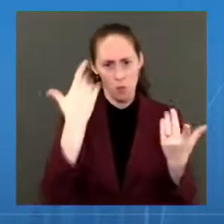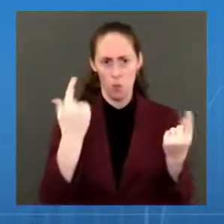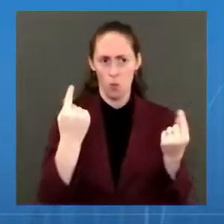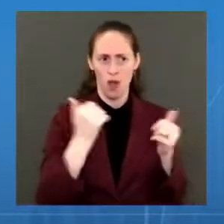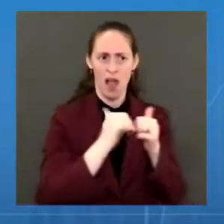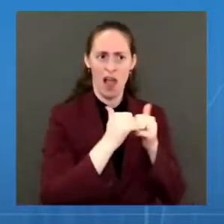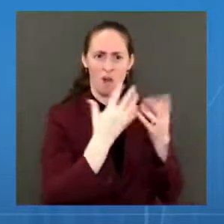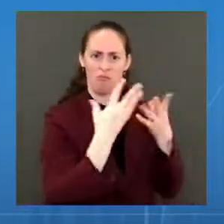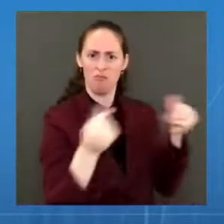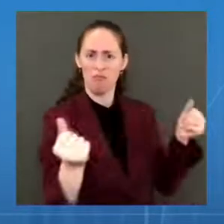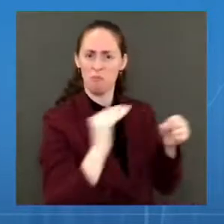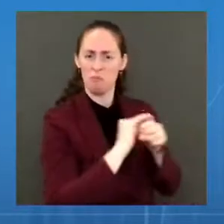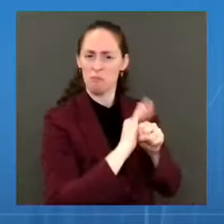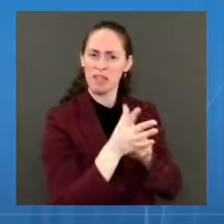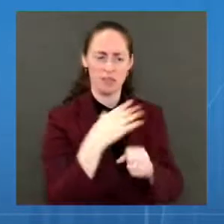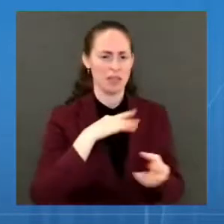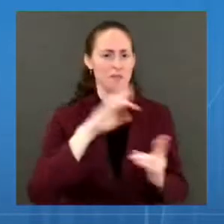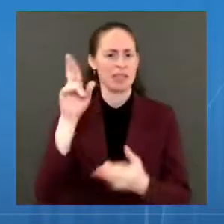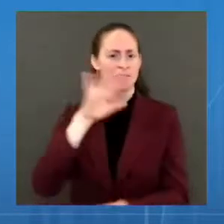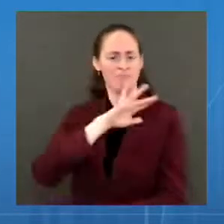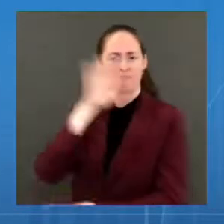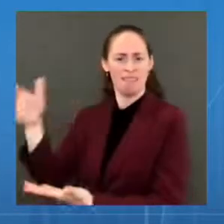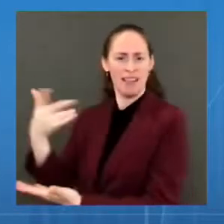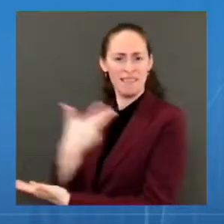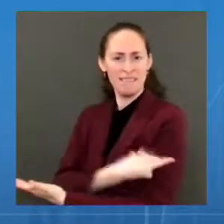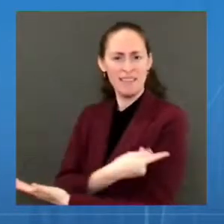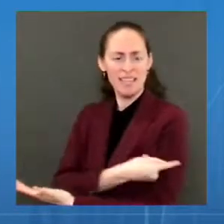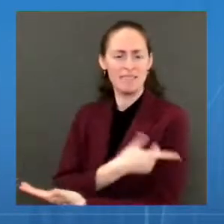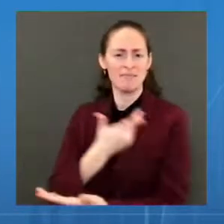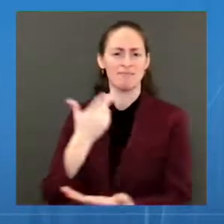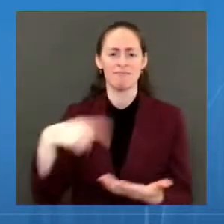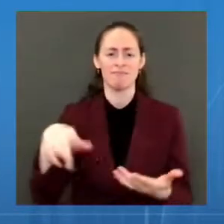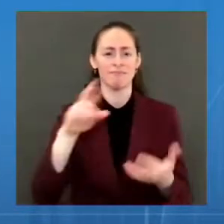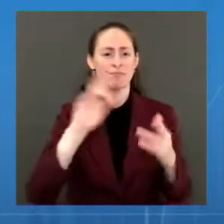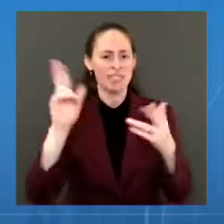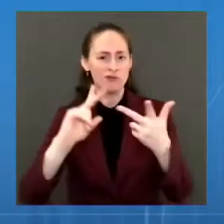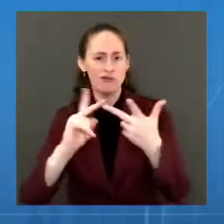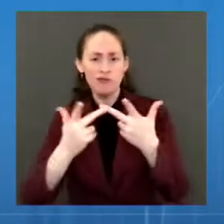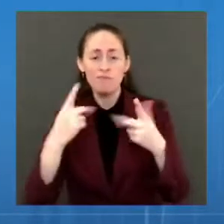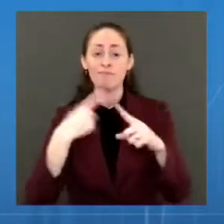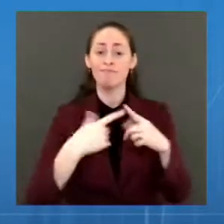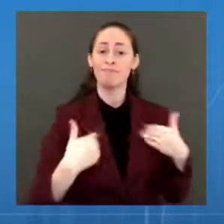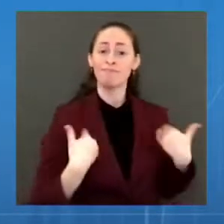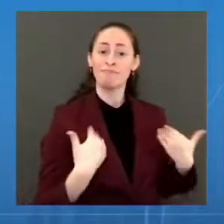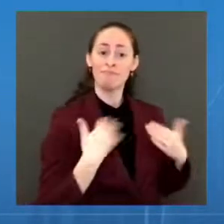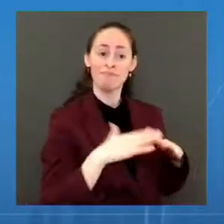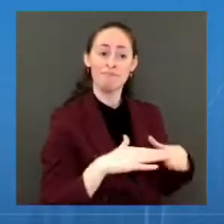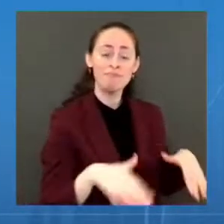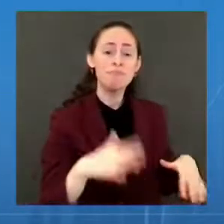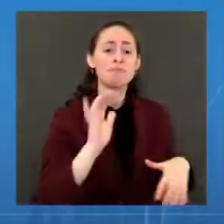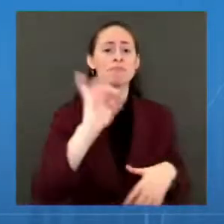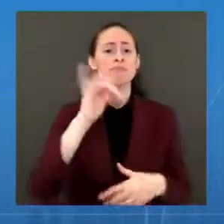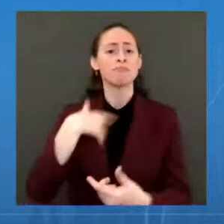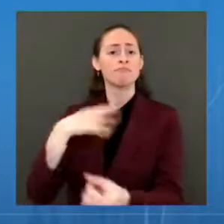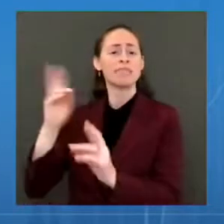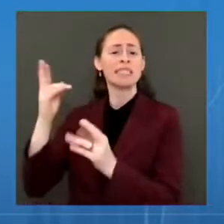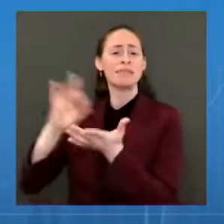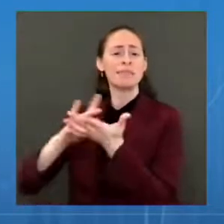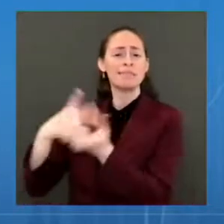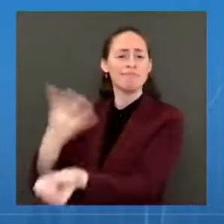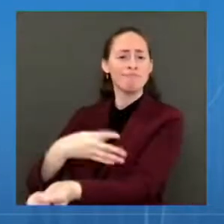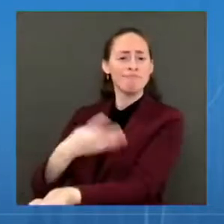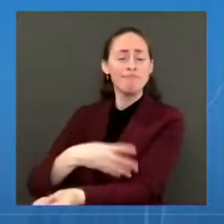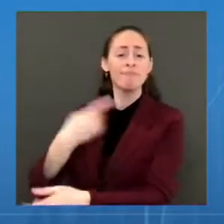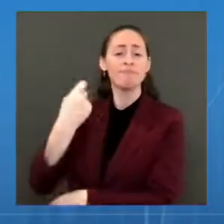vaccinations, booster shots, kid shots, therapeutics, including monoclonal antibodies to help those who contract